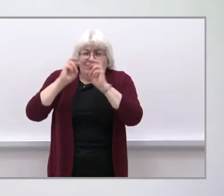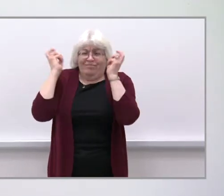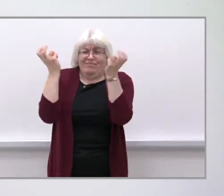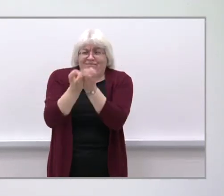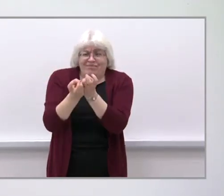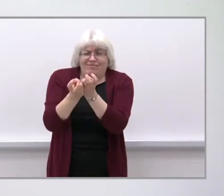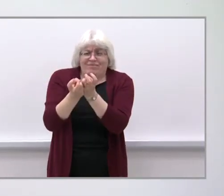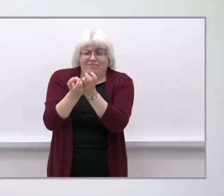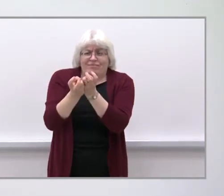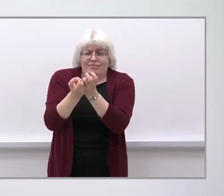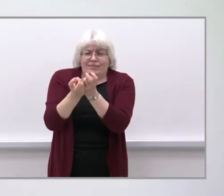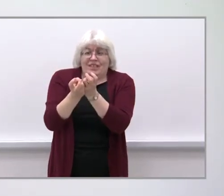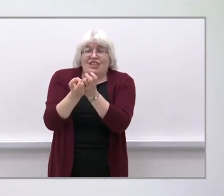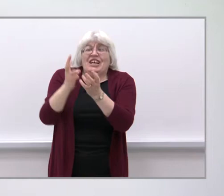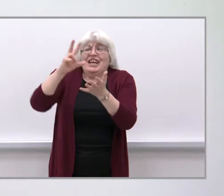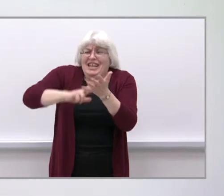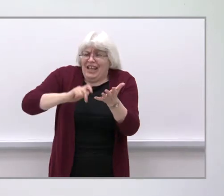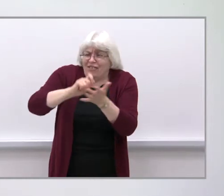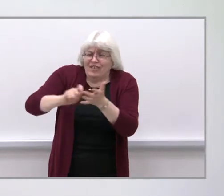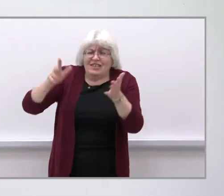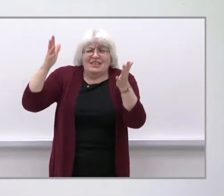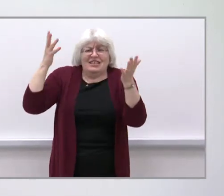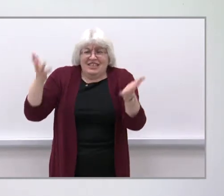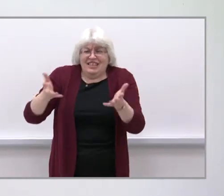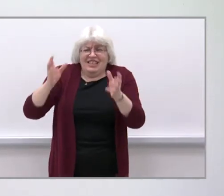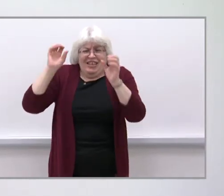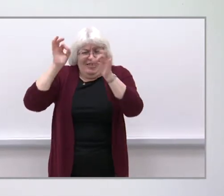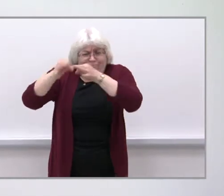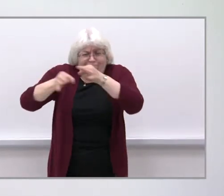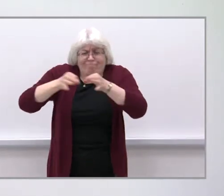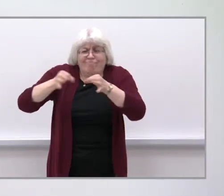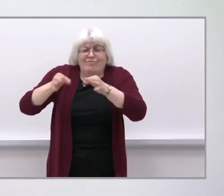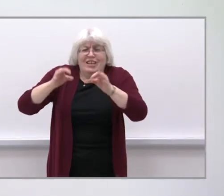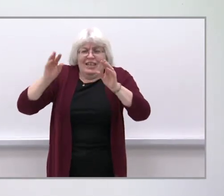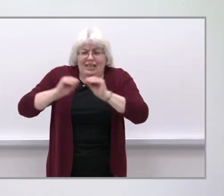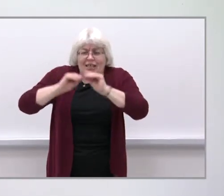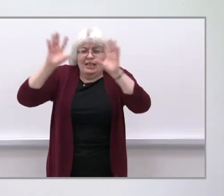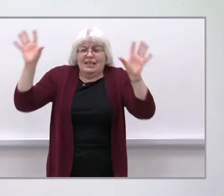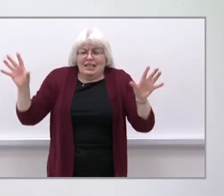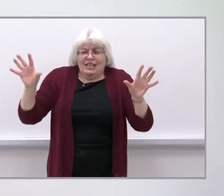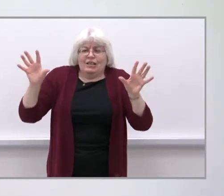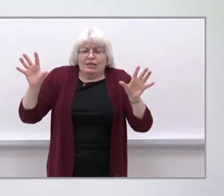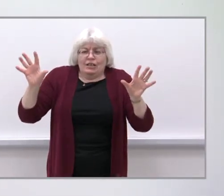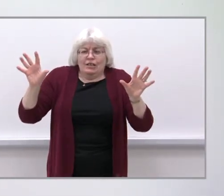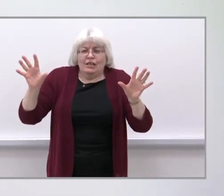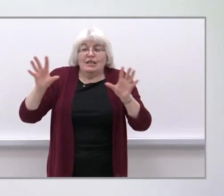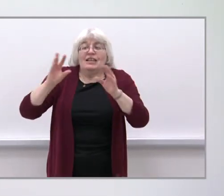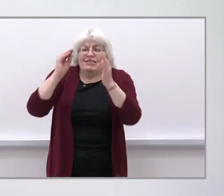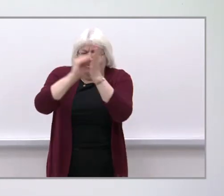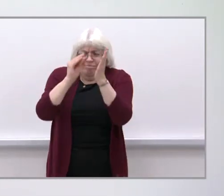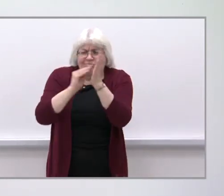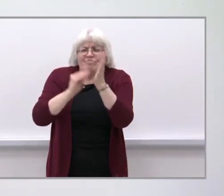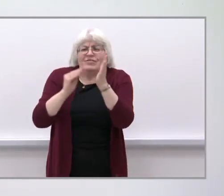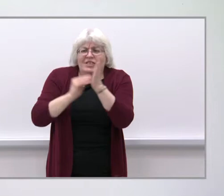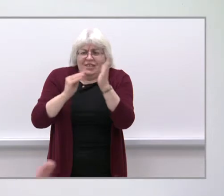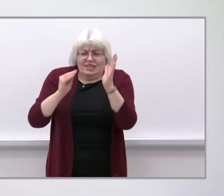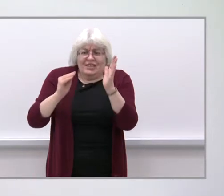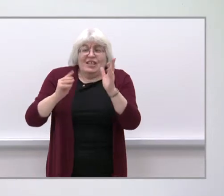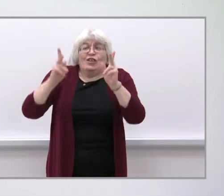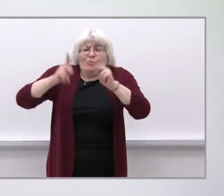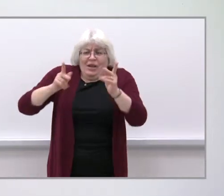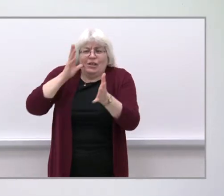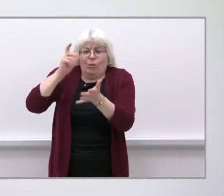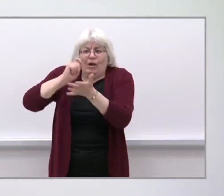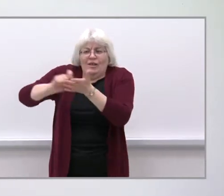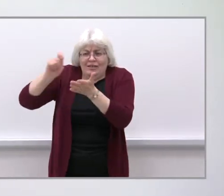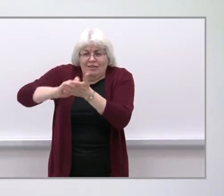need someone or a group of deaf people or somebody who's very literate to be able to explain that to them, and then they